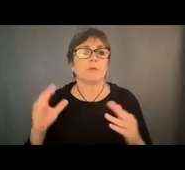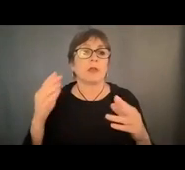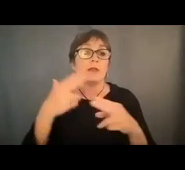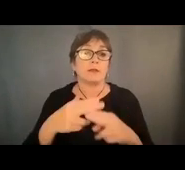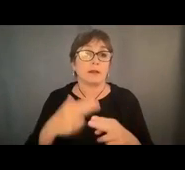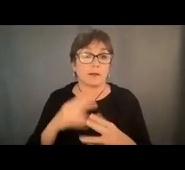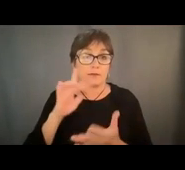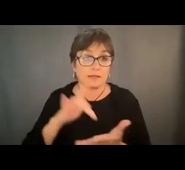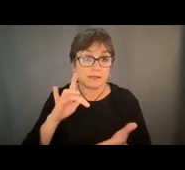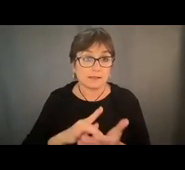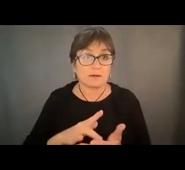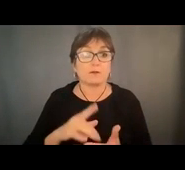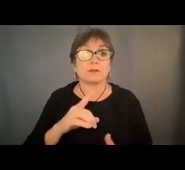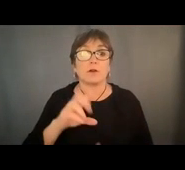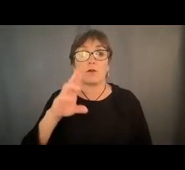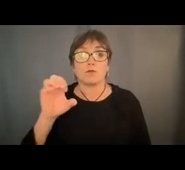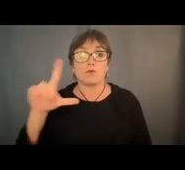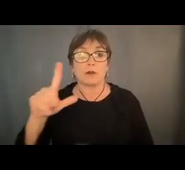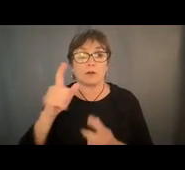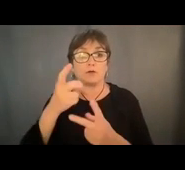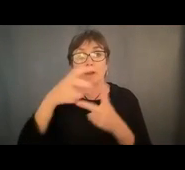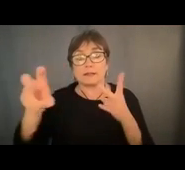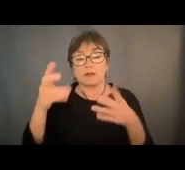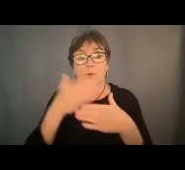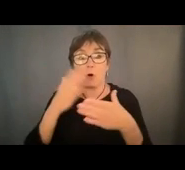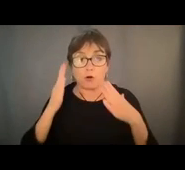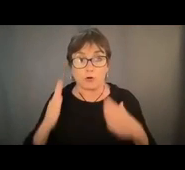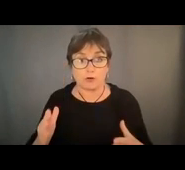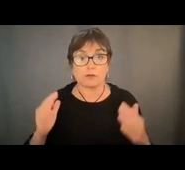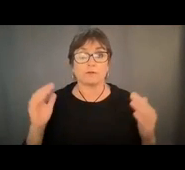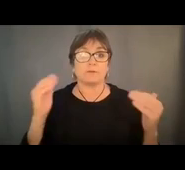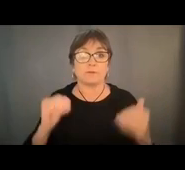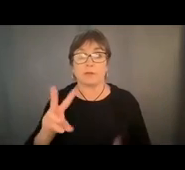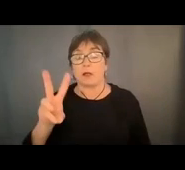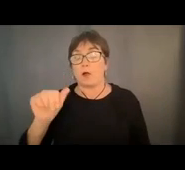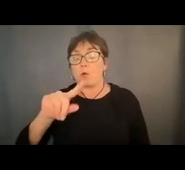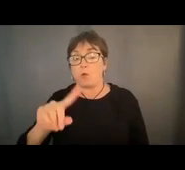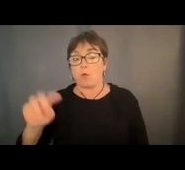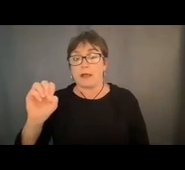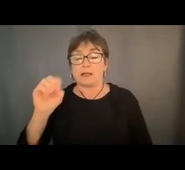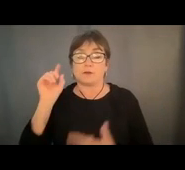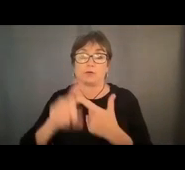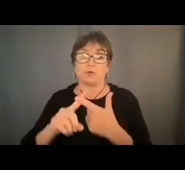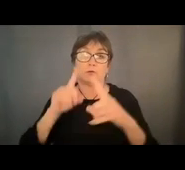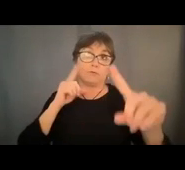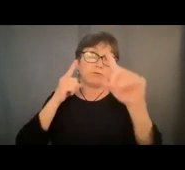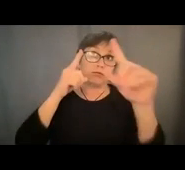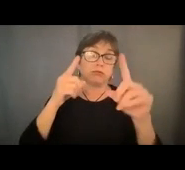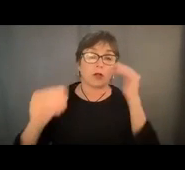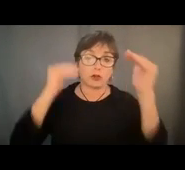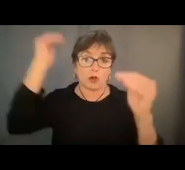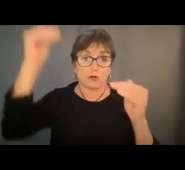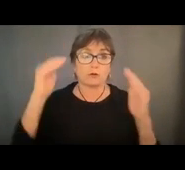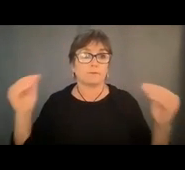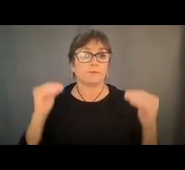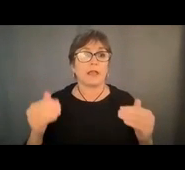are Real Transition Partners, and we have Ways to Adulthood. We have